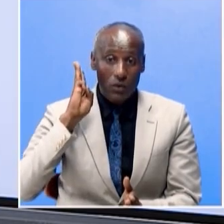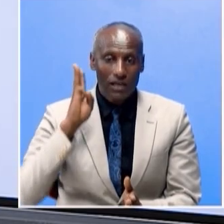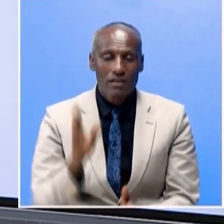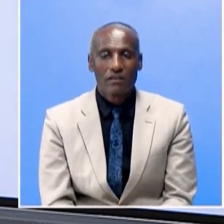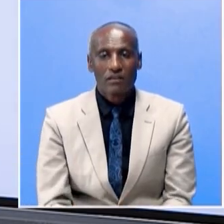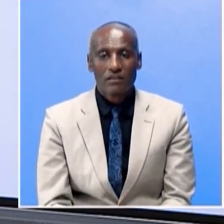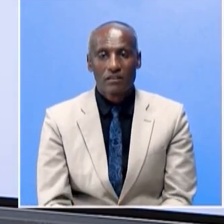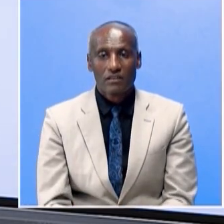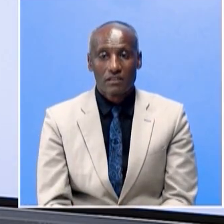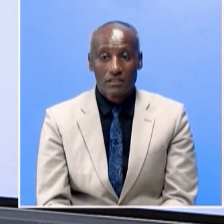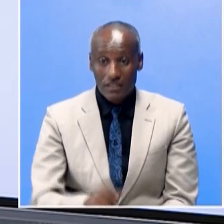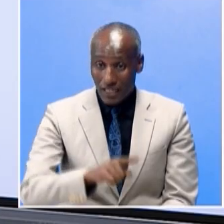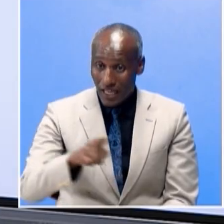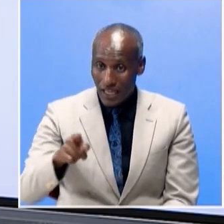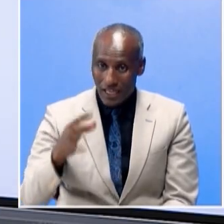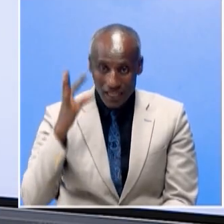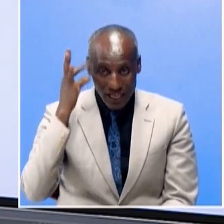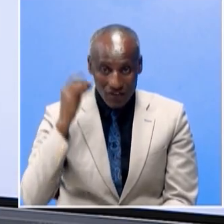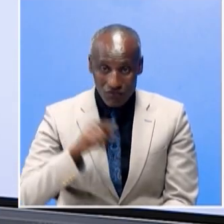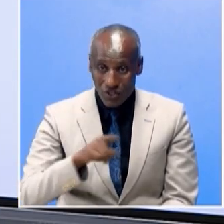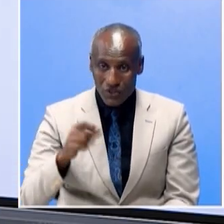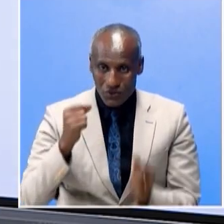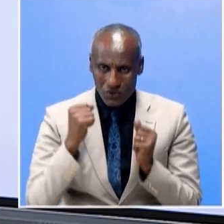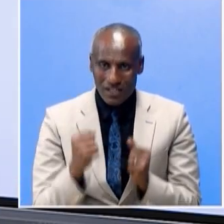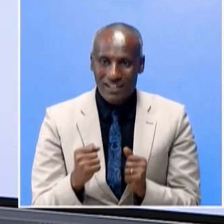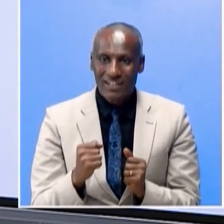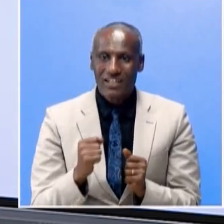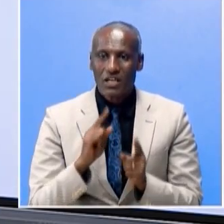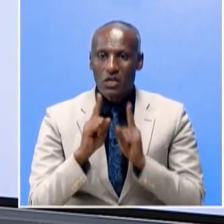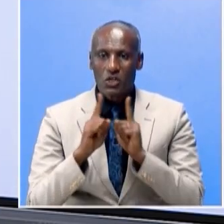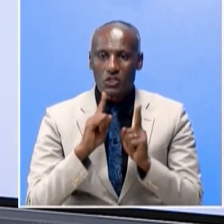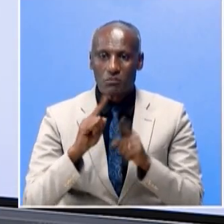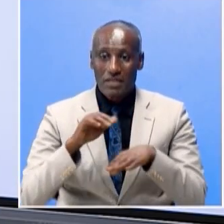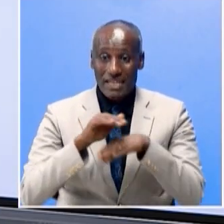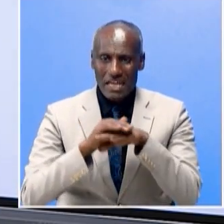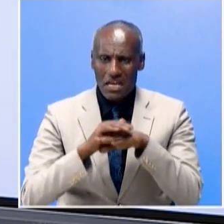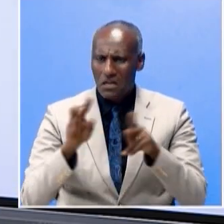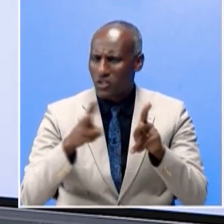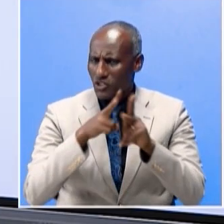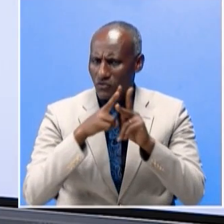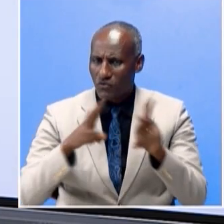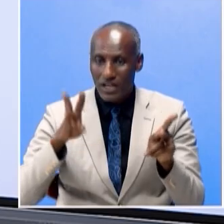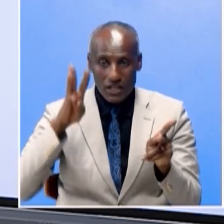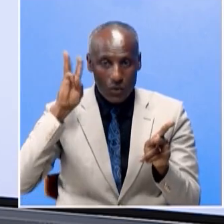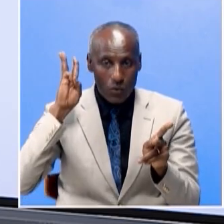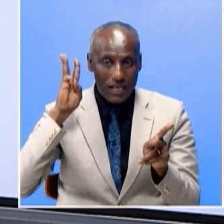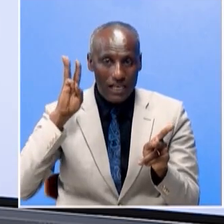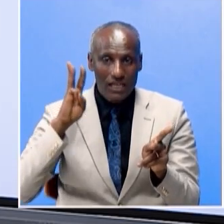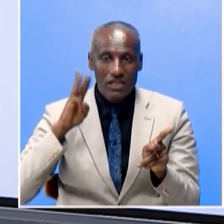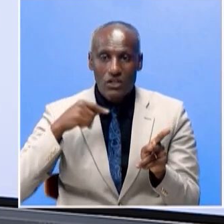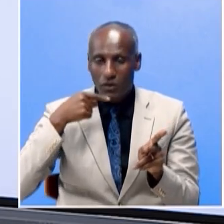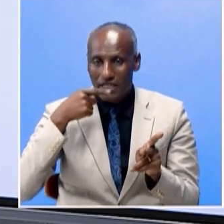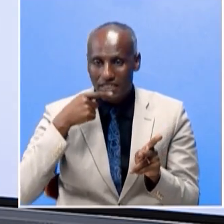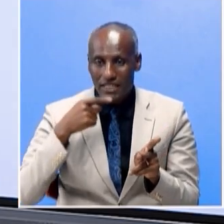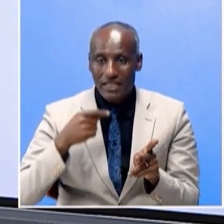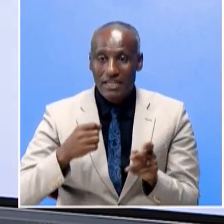Look, if you can speak English very well, you can use can because it shows ability. Ability means